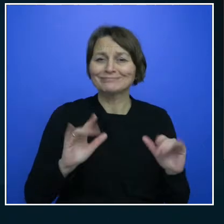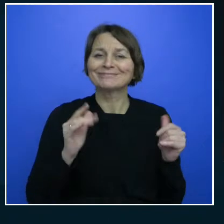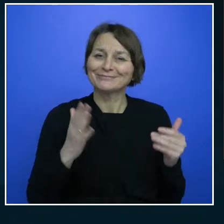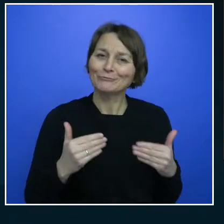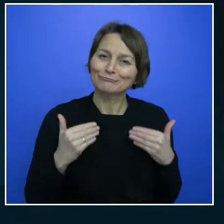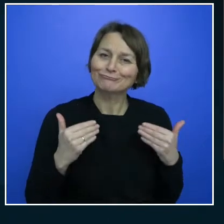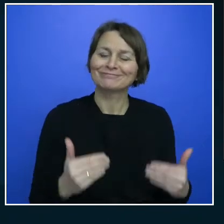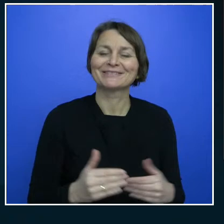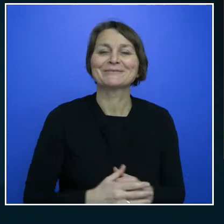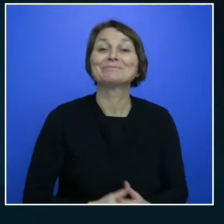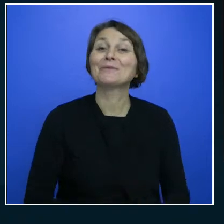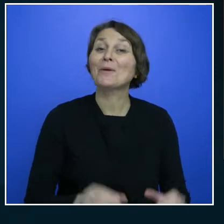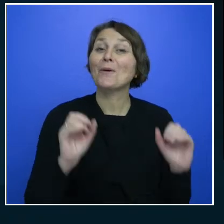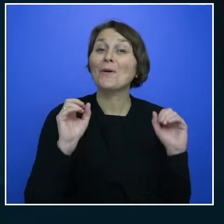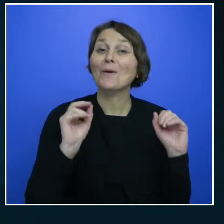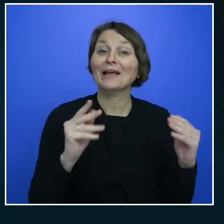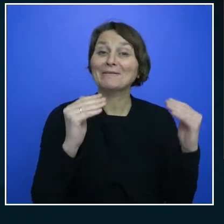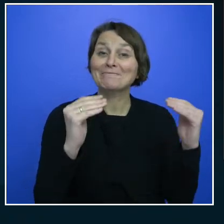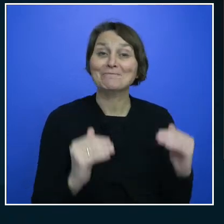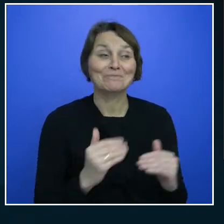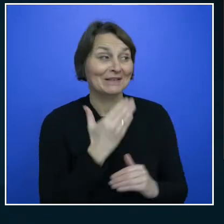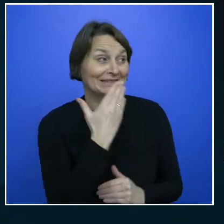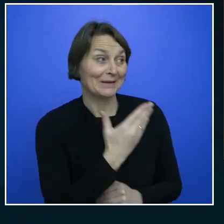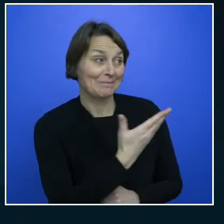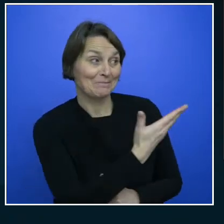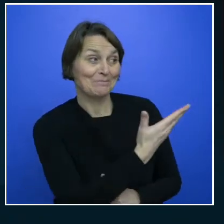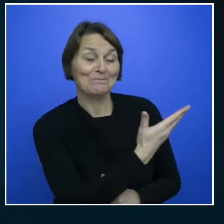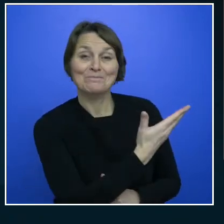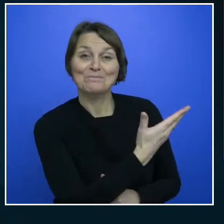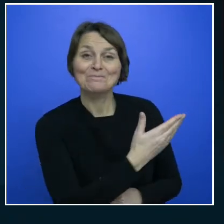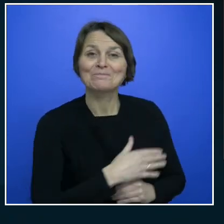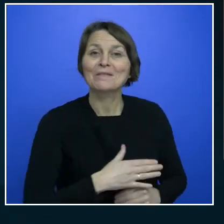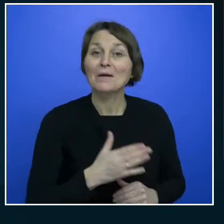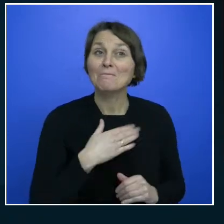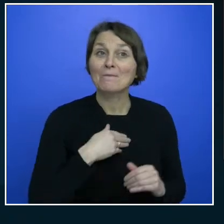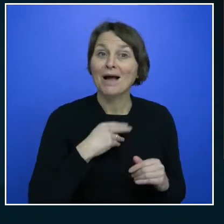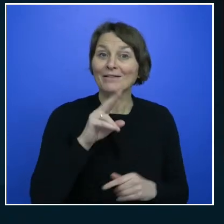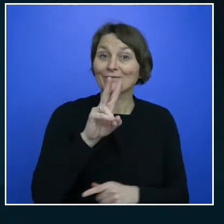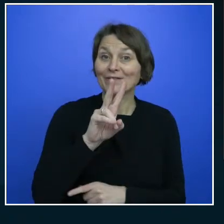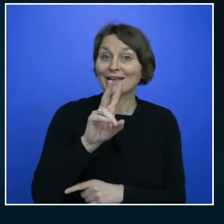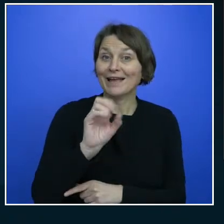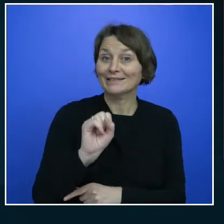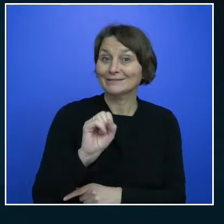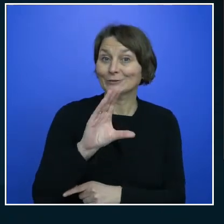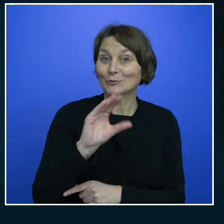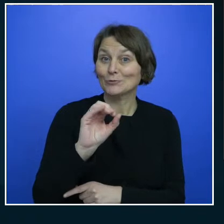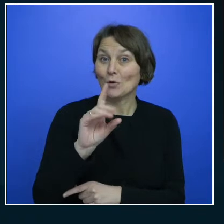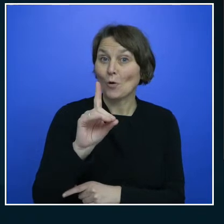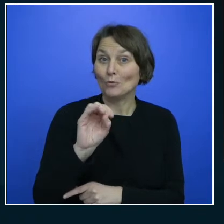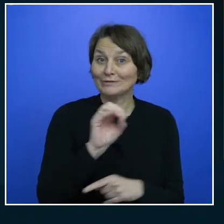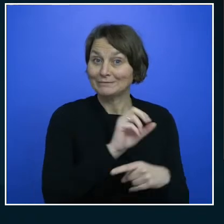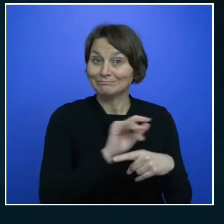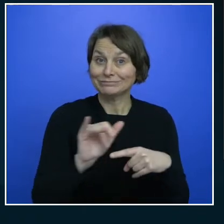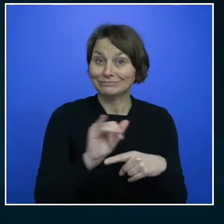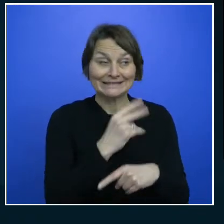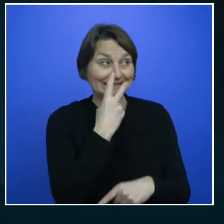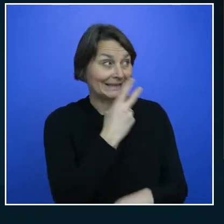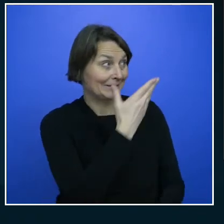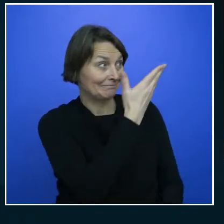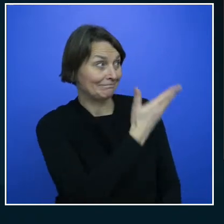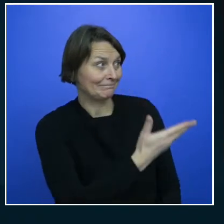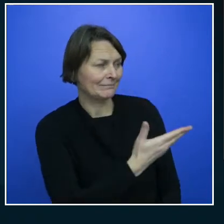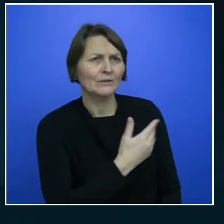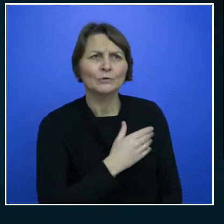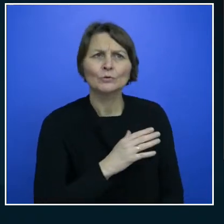Right, so here we go. So you should be able to see my VS Code, and I have here the install. No, not